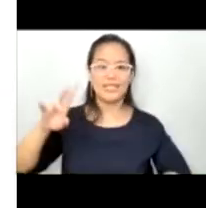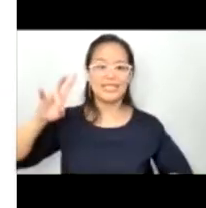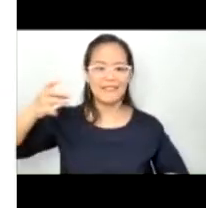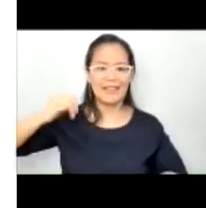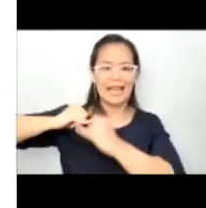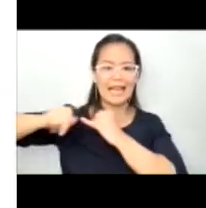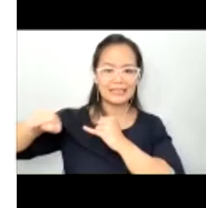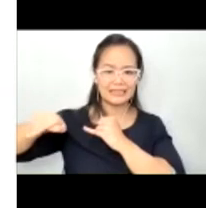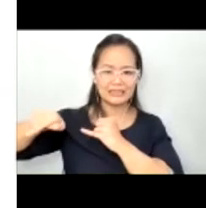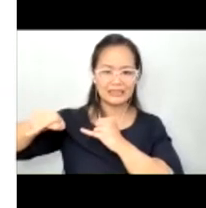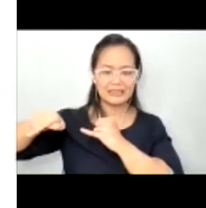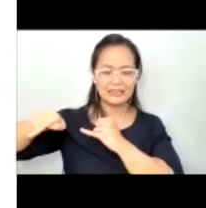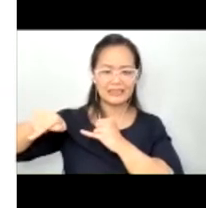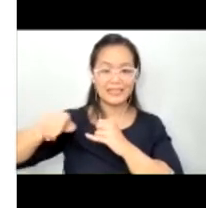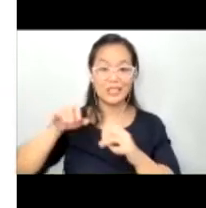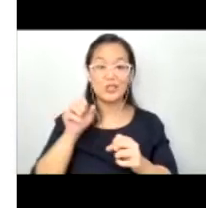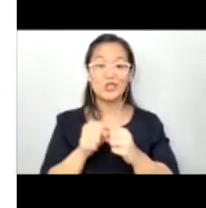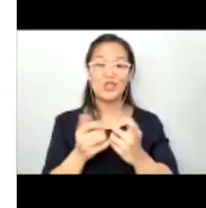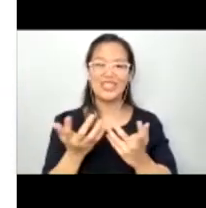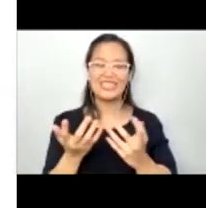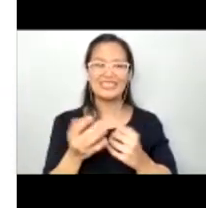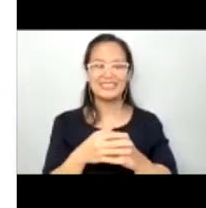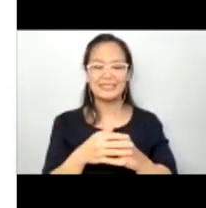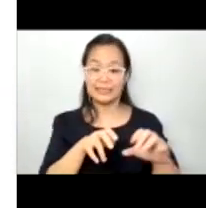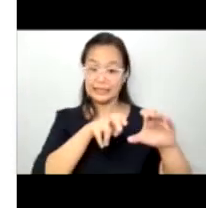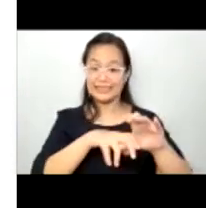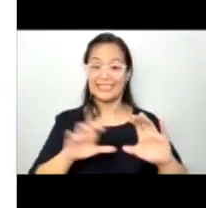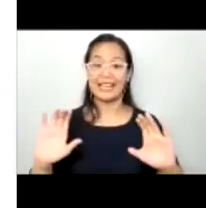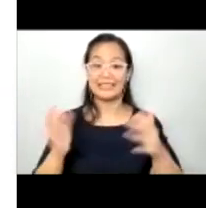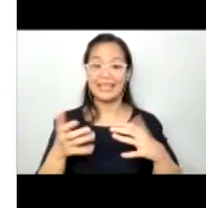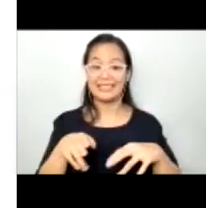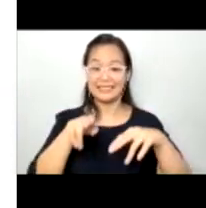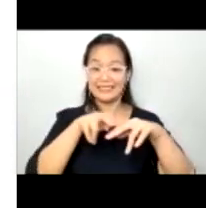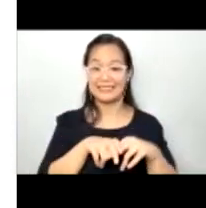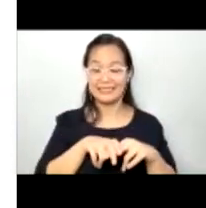And so when we would sit in her class, that was EDR 210,